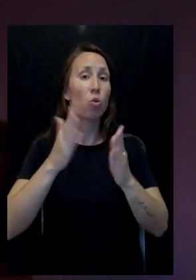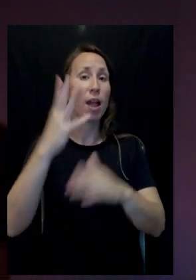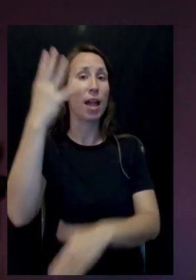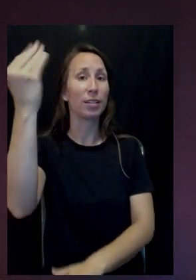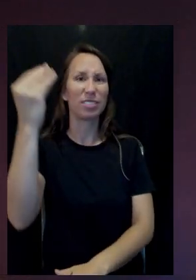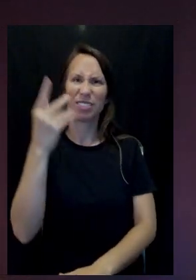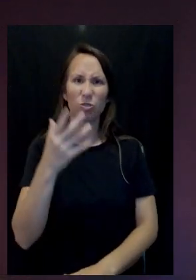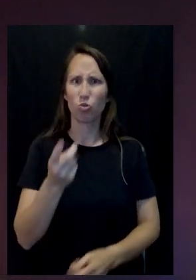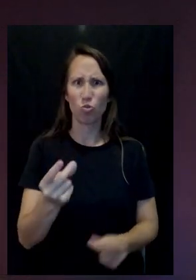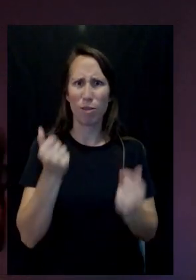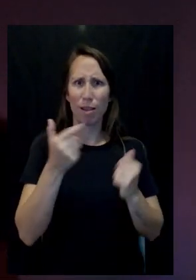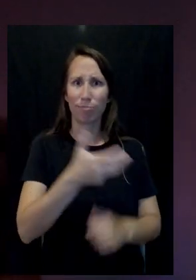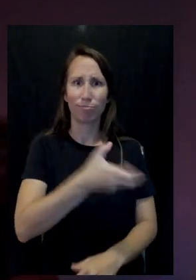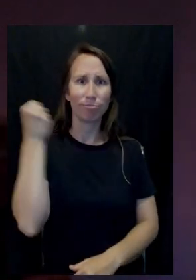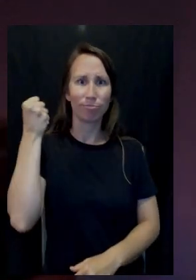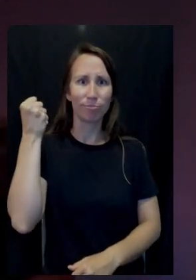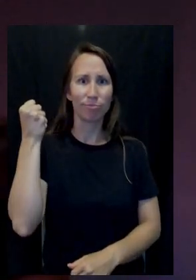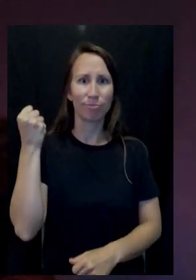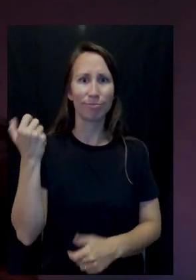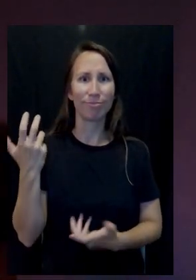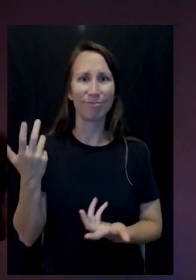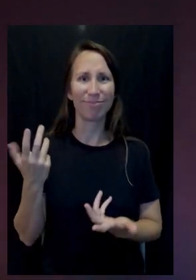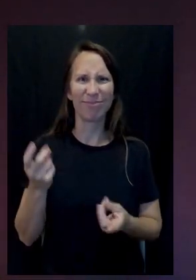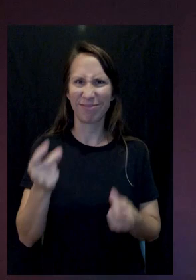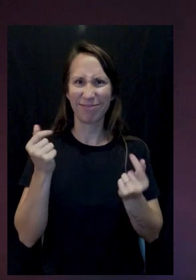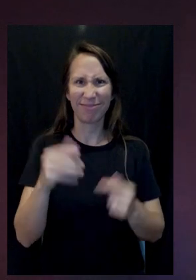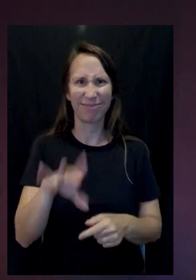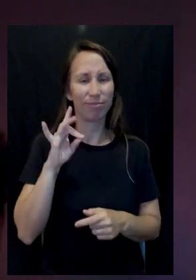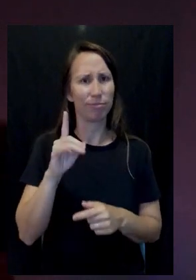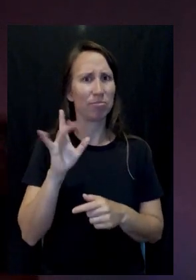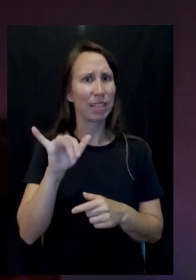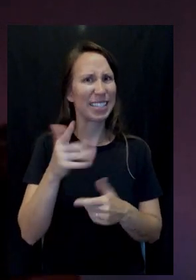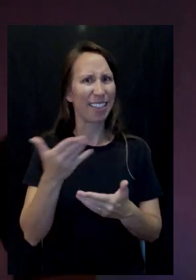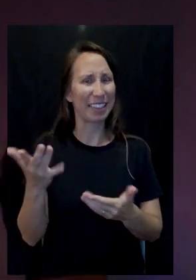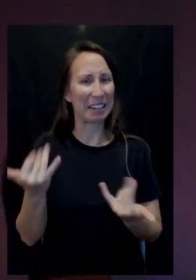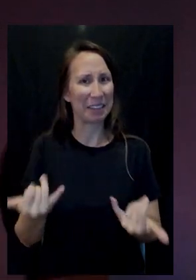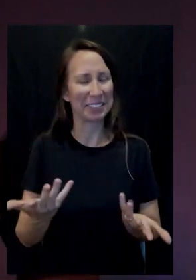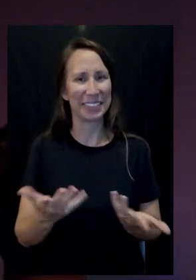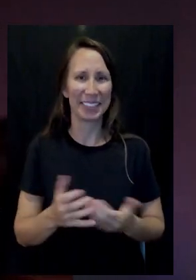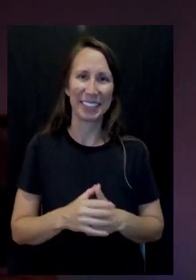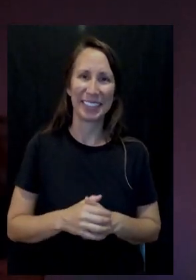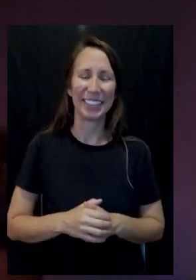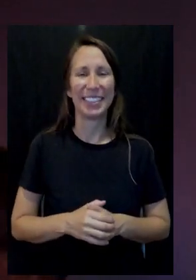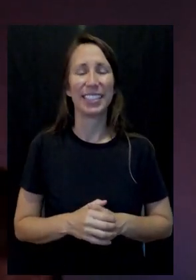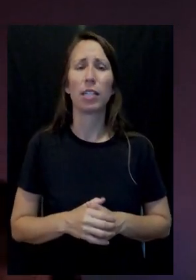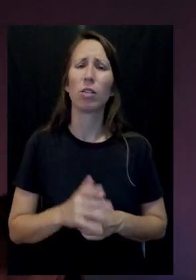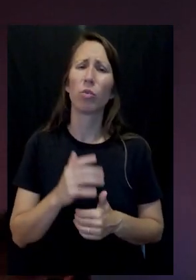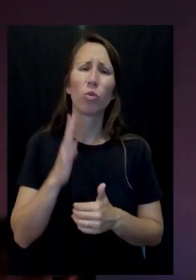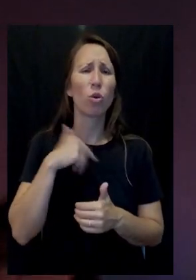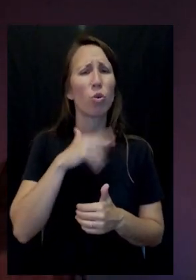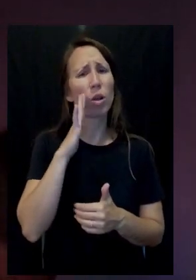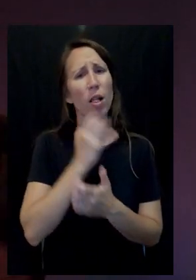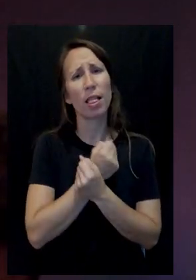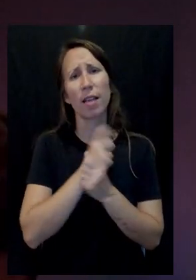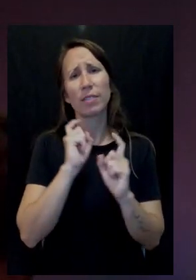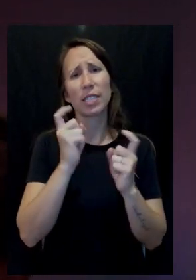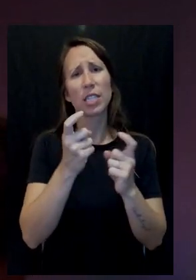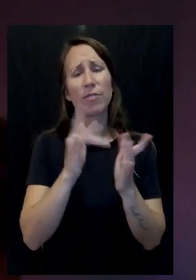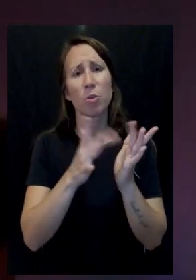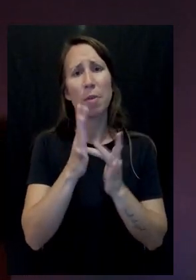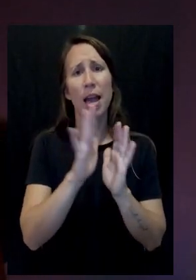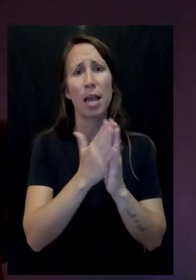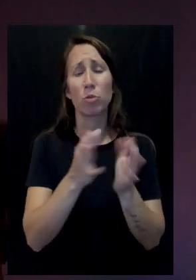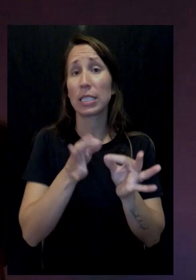pickup. Speed pickup, you know, it's like the thing now. But we'd love to give you this Bible, and it's simply this. It's us just saying,